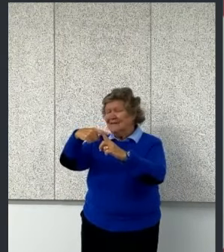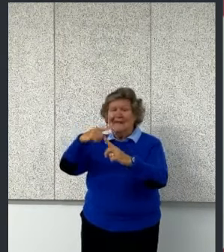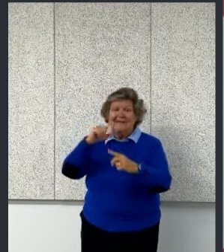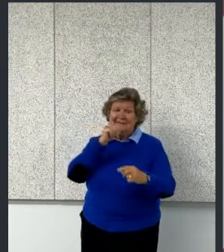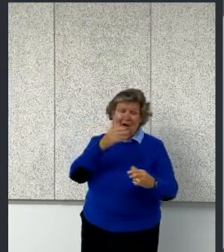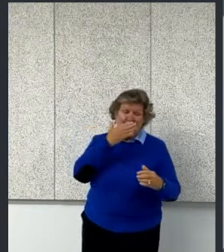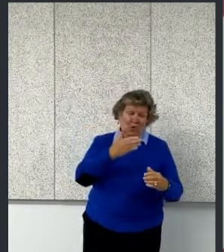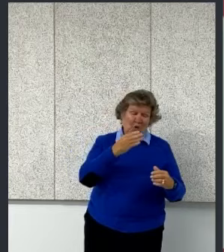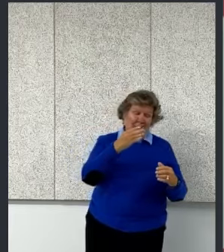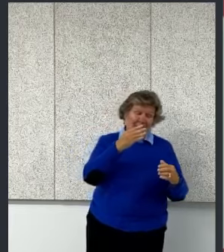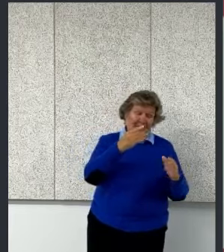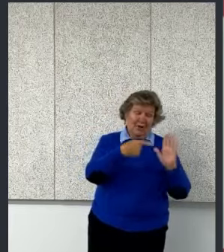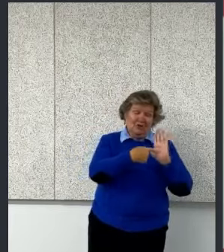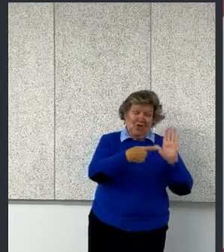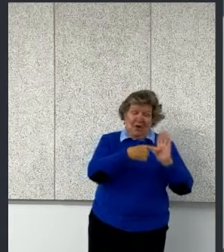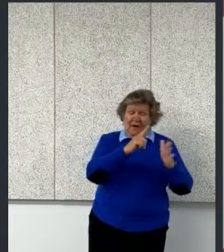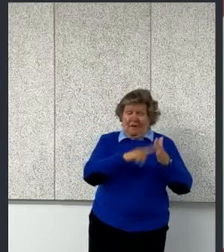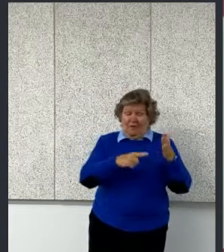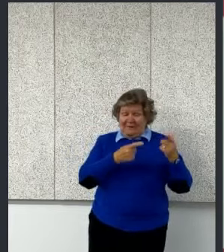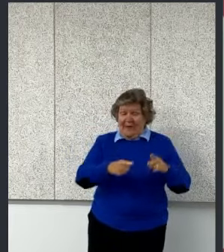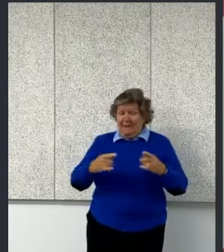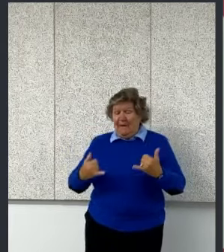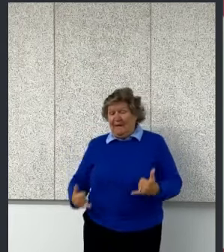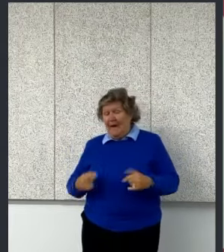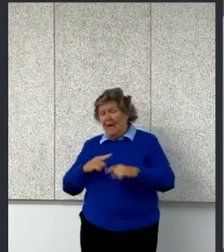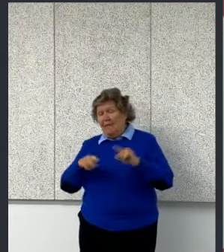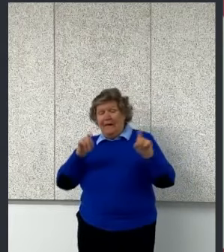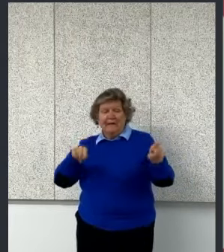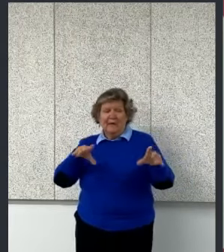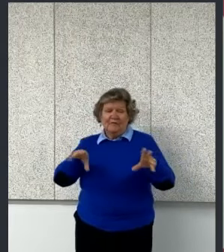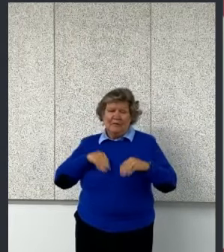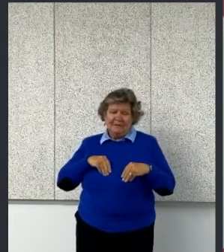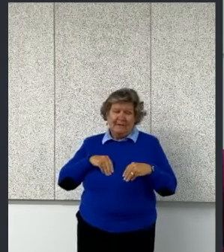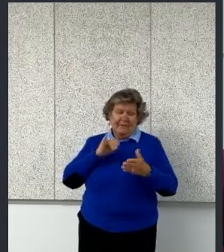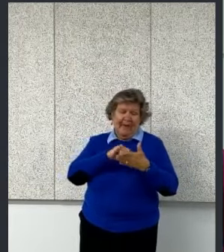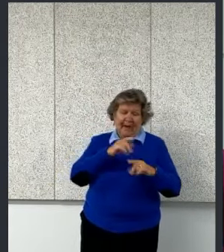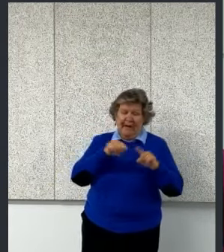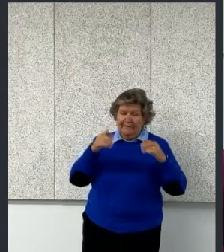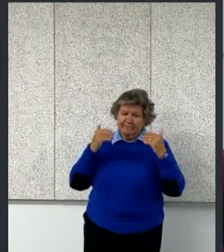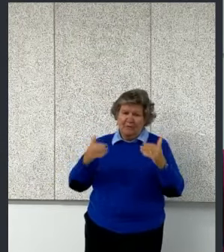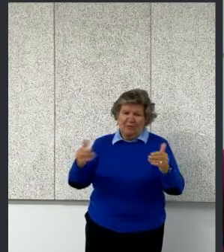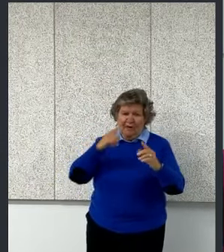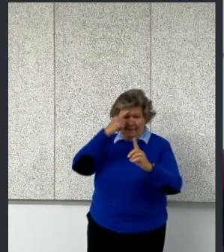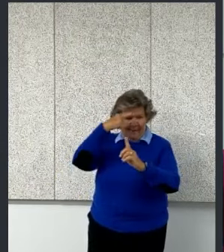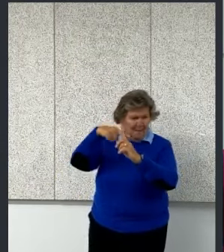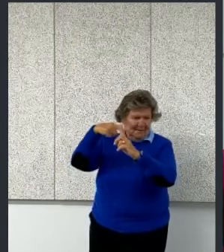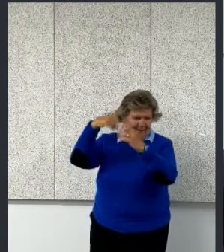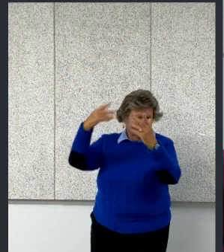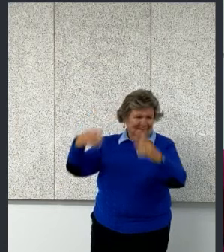where we're at as a culture, but it shows me, I think, where we're going. So.